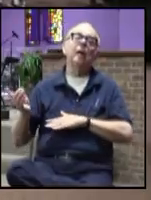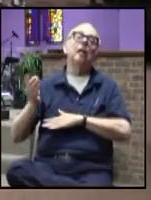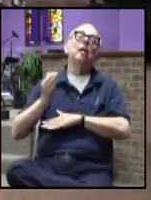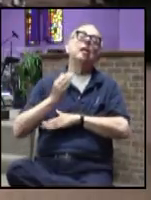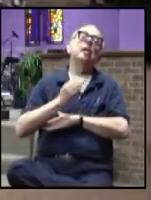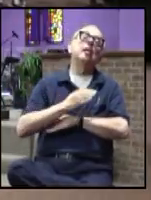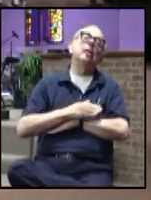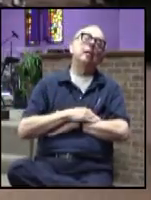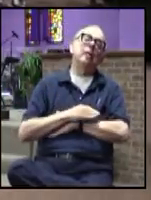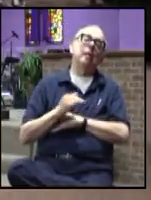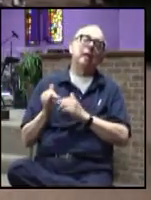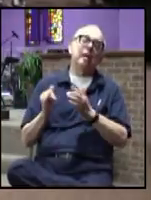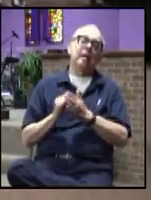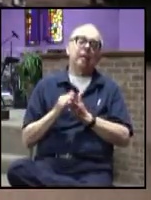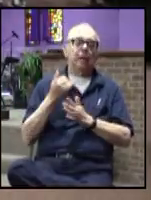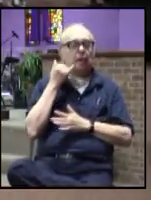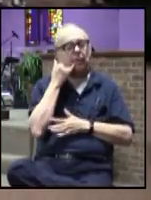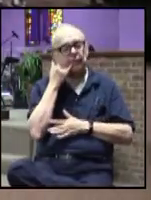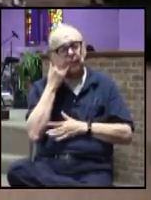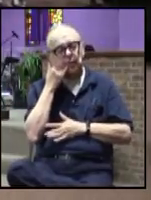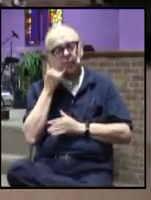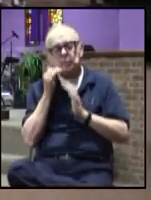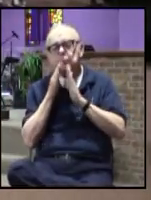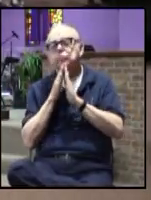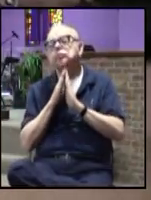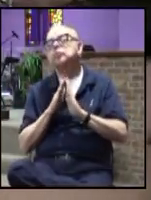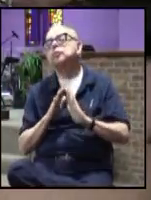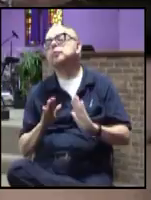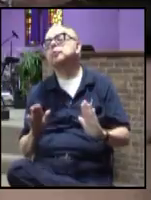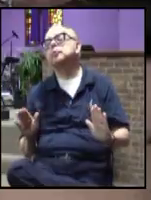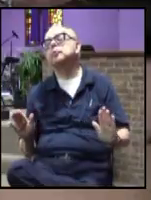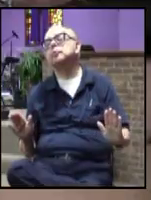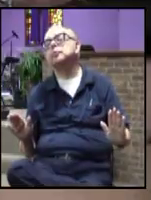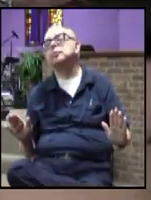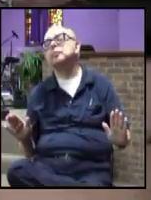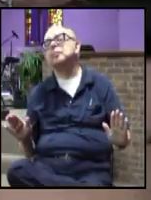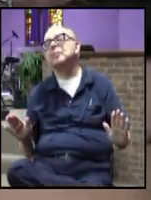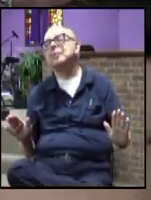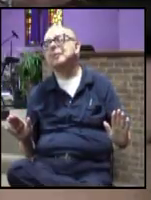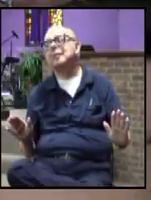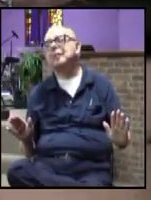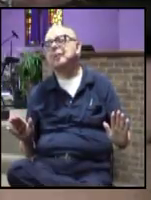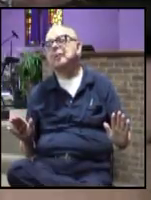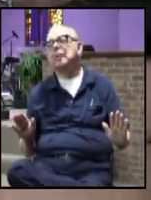All day long, that phone has been silent.